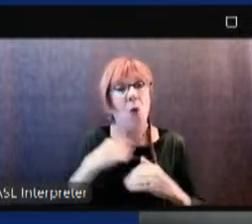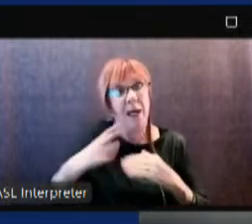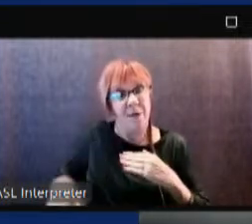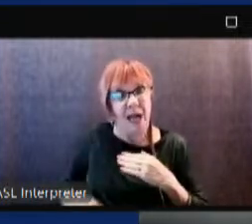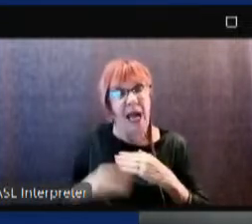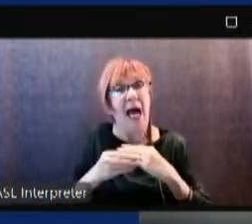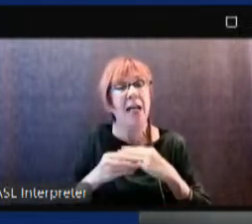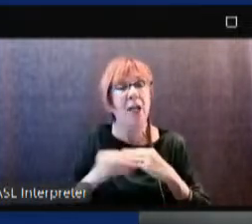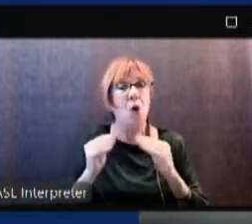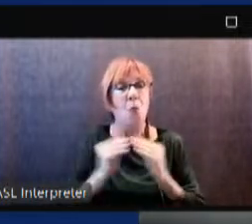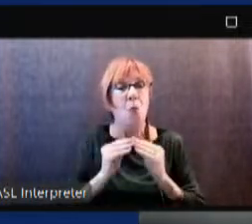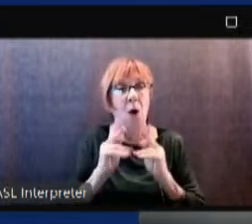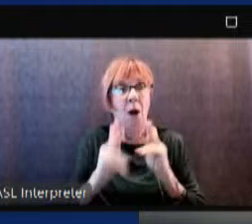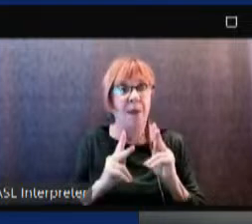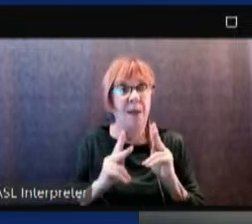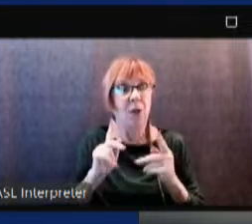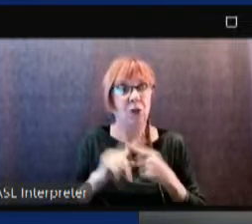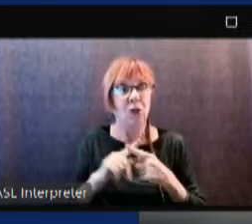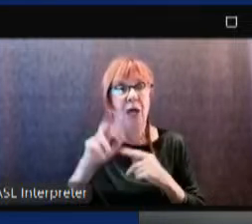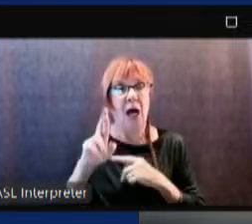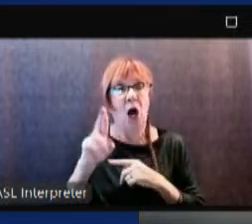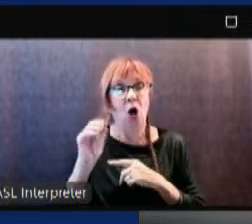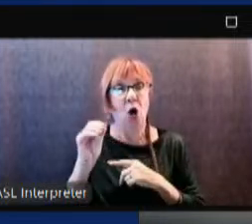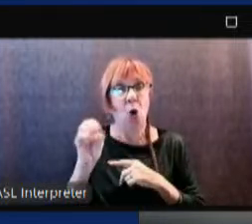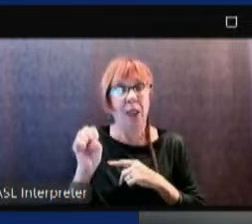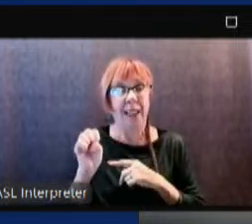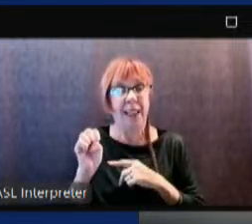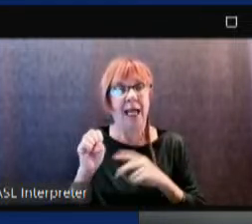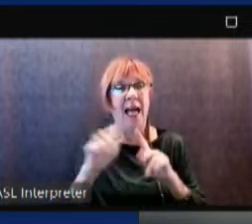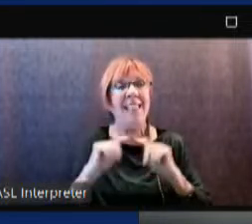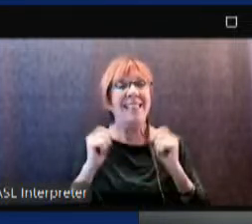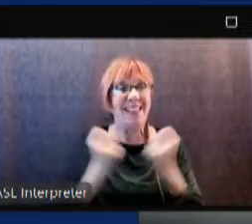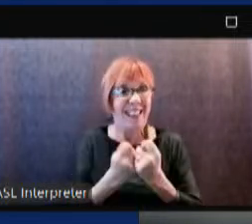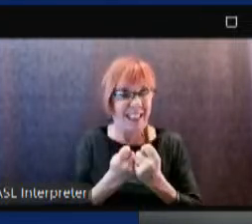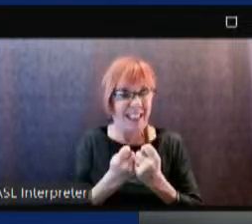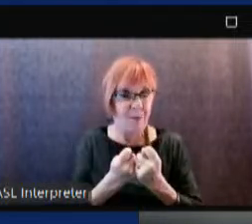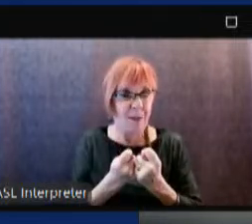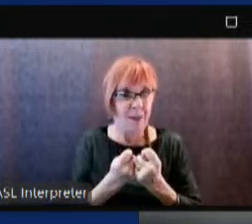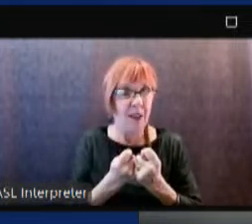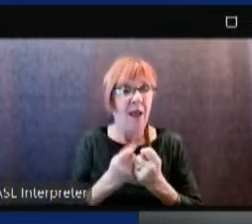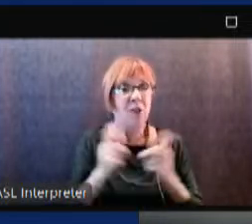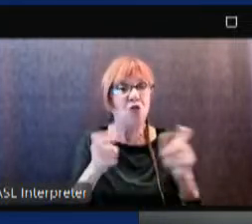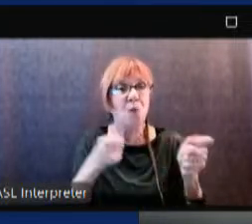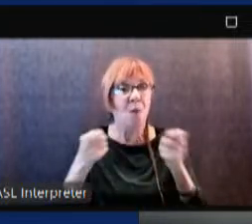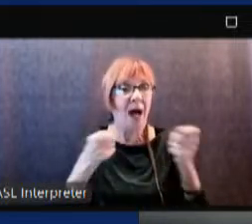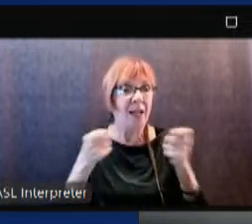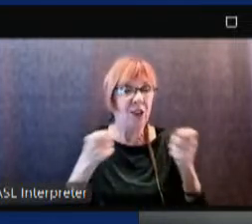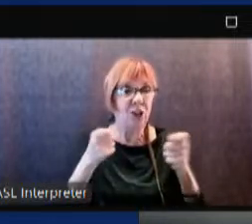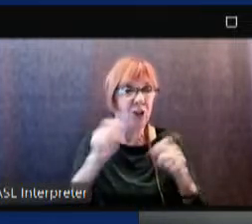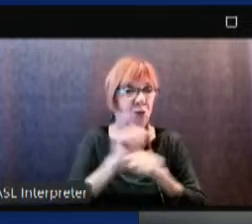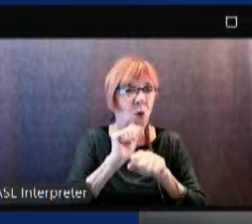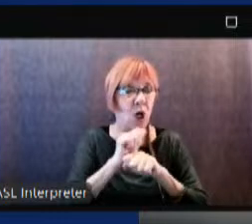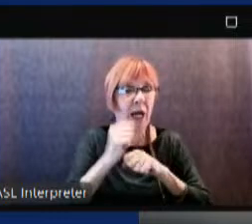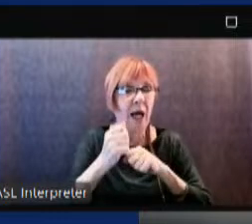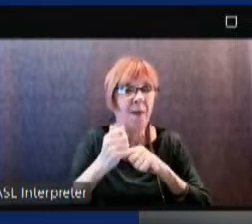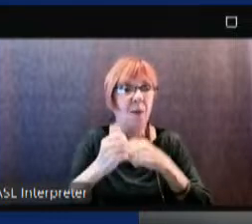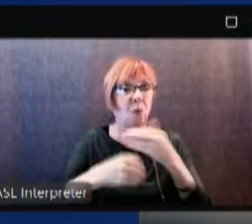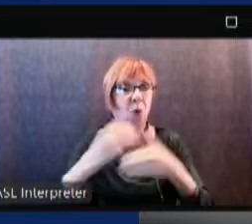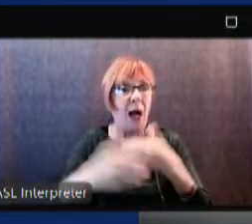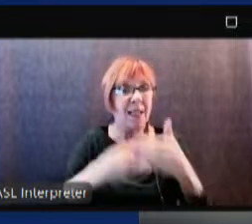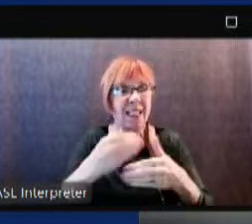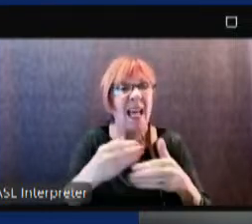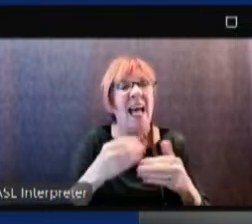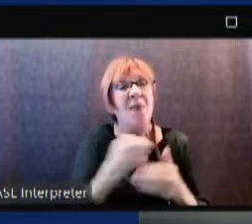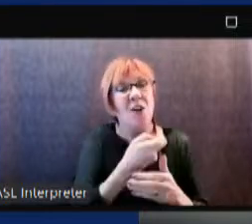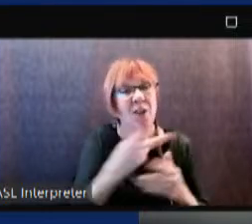ROE team to be case managers to work on those ROE process that are missing some documents.